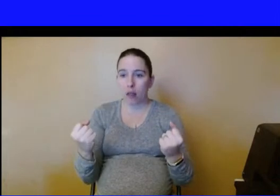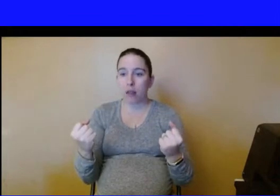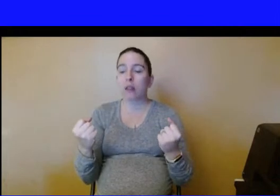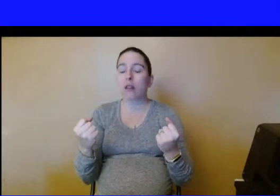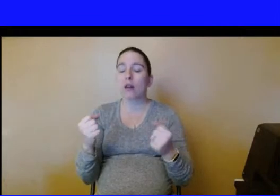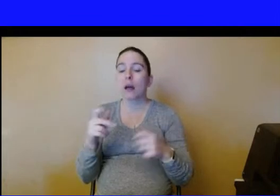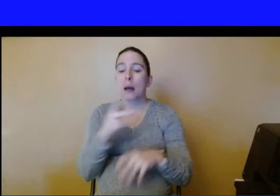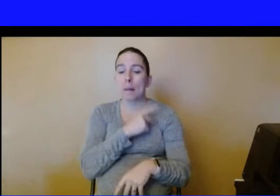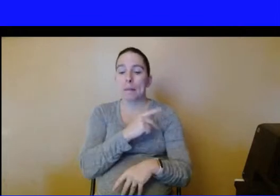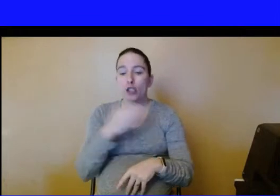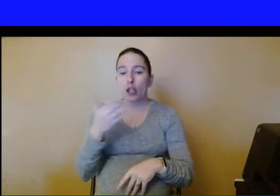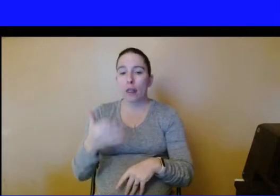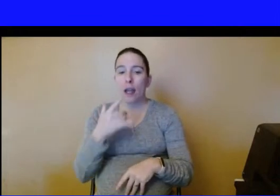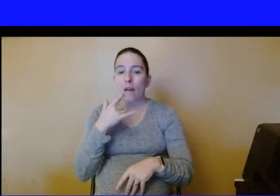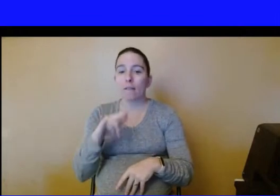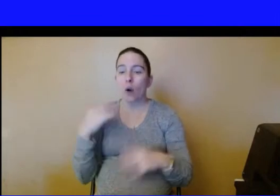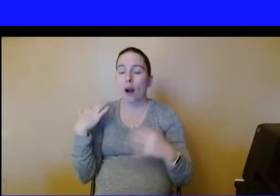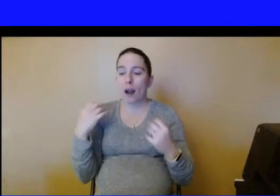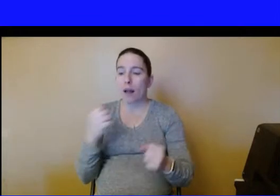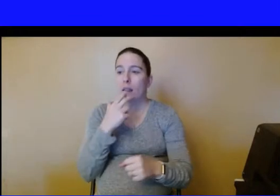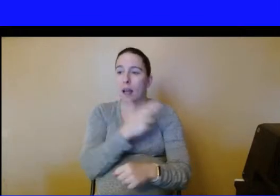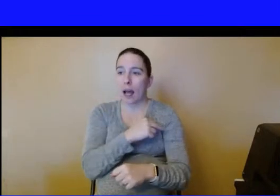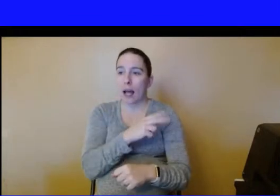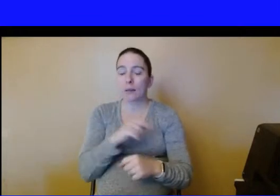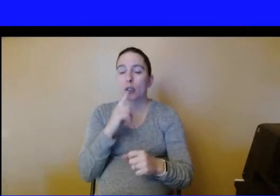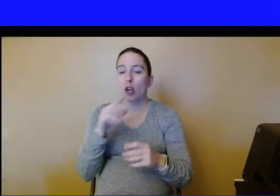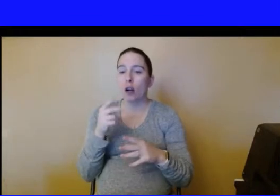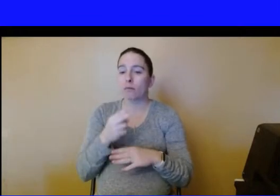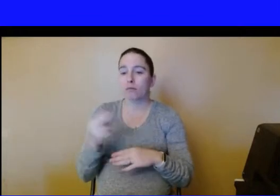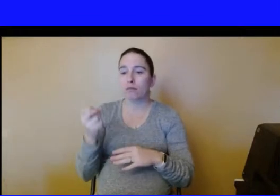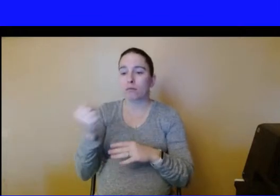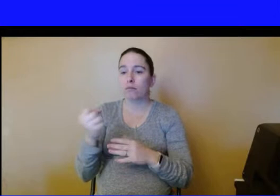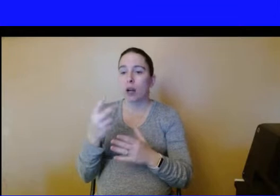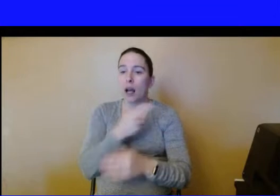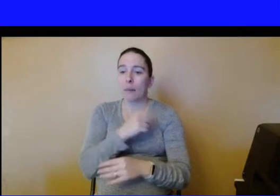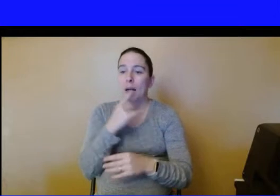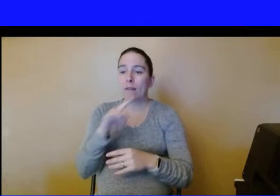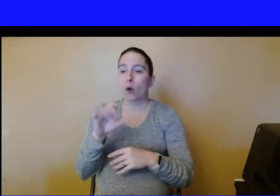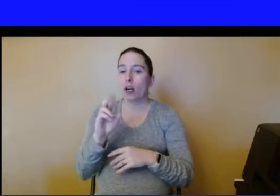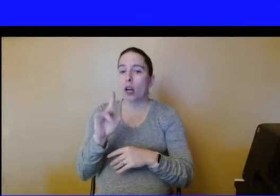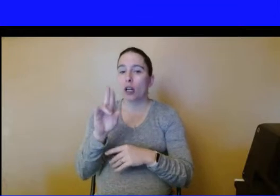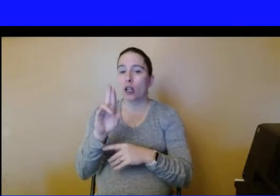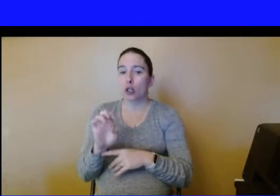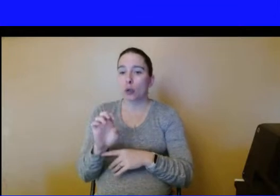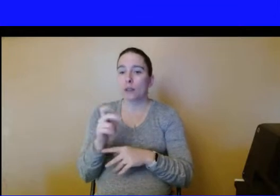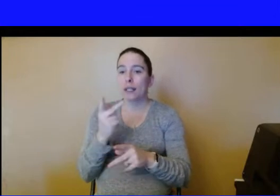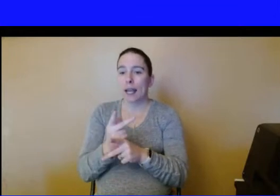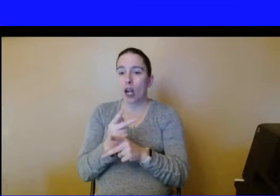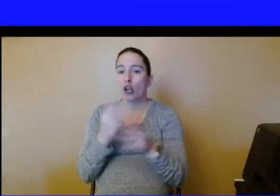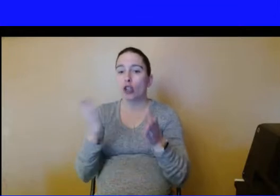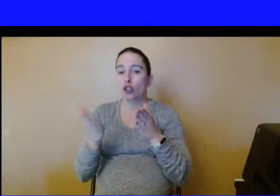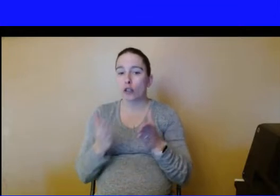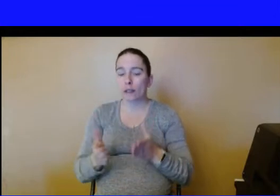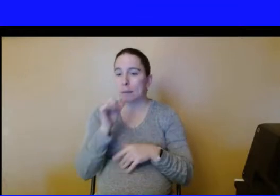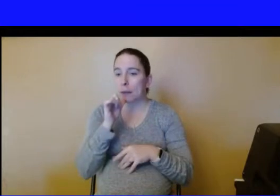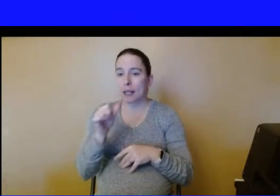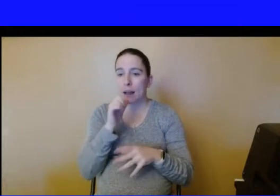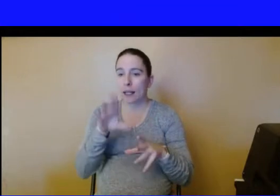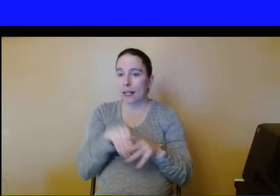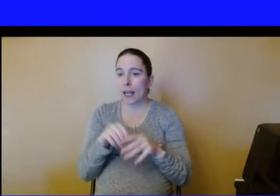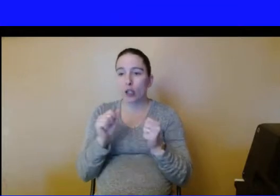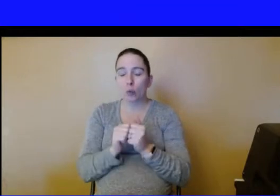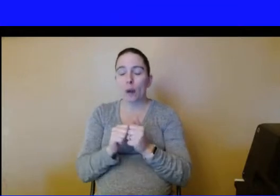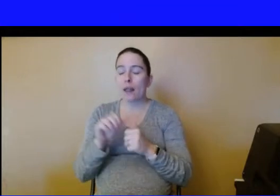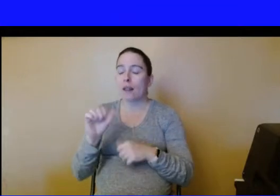Office of Mental Health Medicaid Performance Opportunity Program, or POP, mandates clinical partnerships